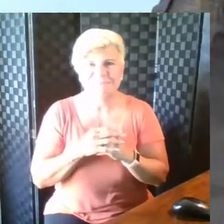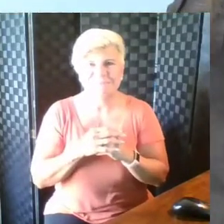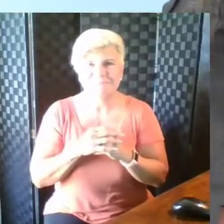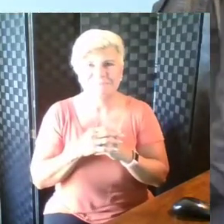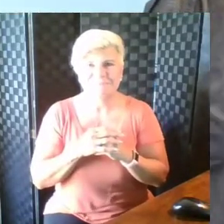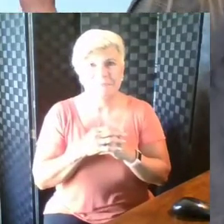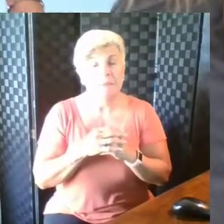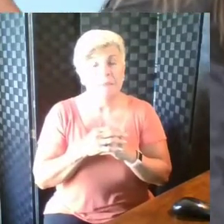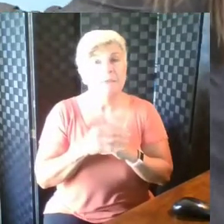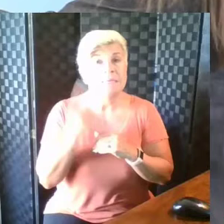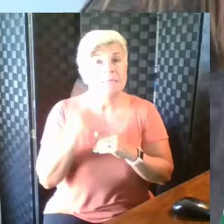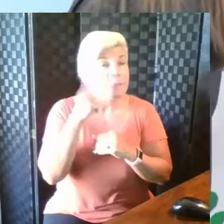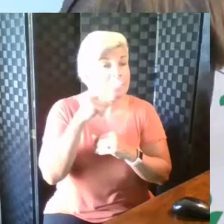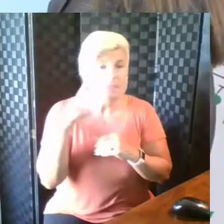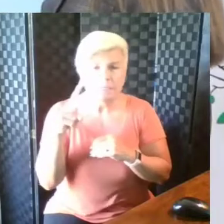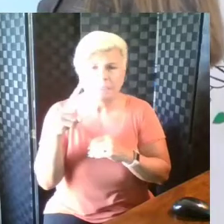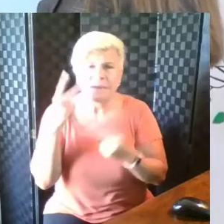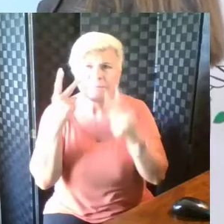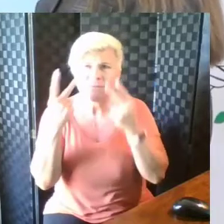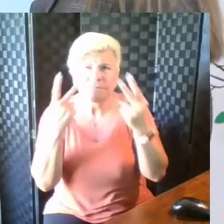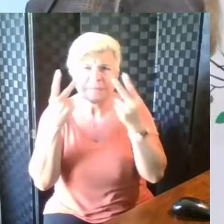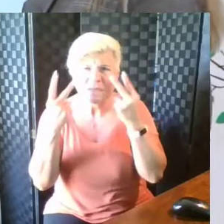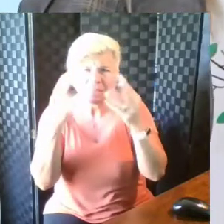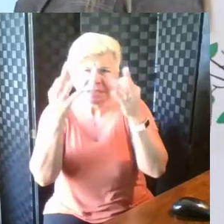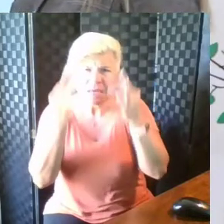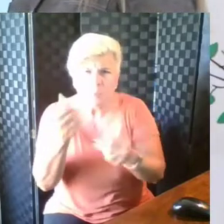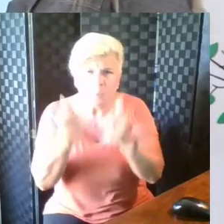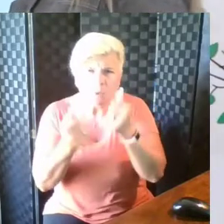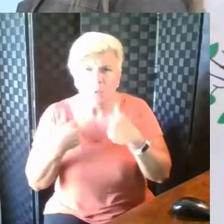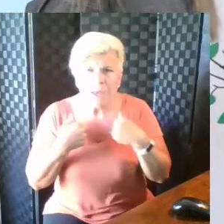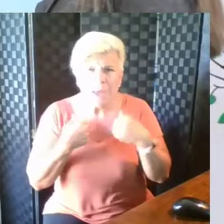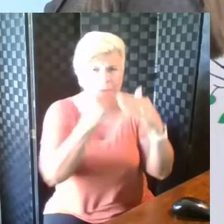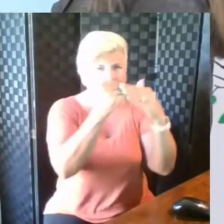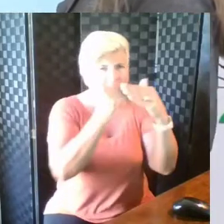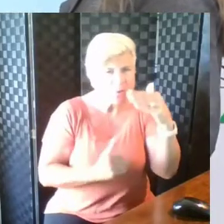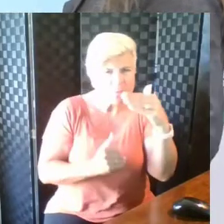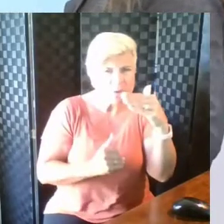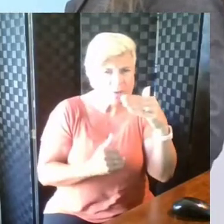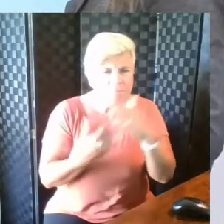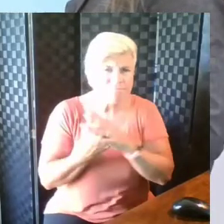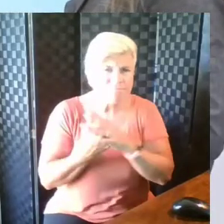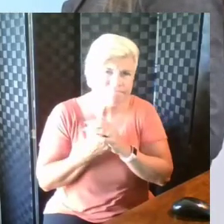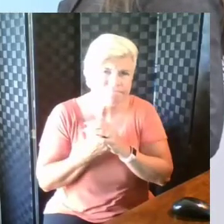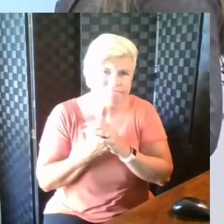and take just a second and see if you can visually decide which one has fewer or less.